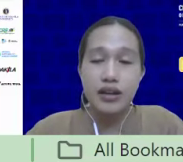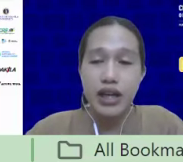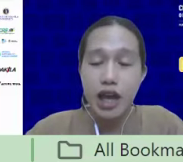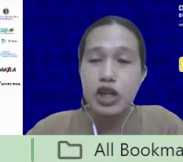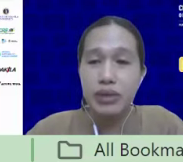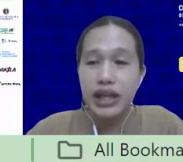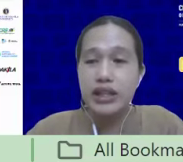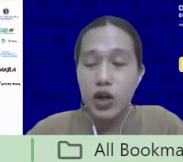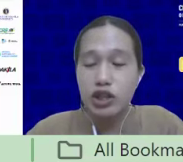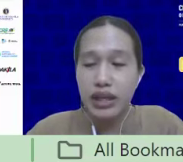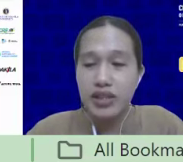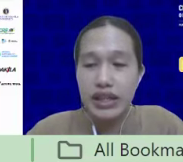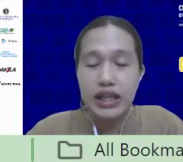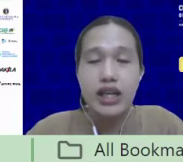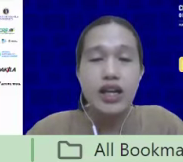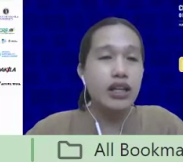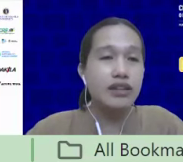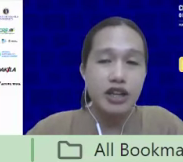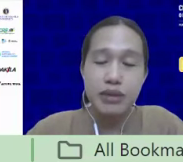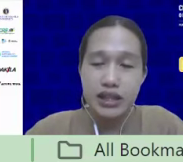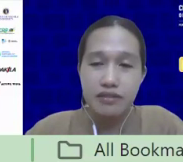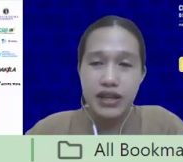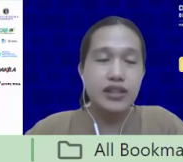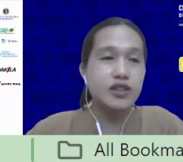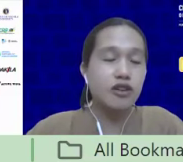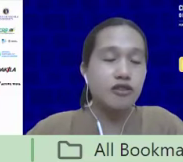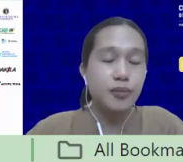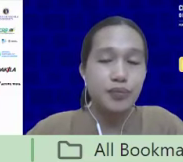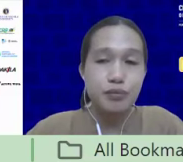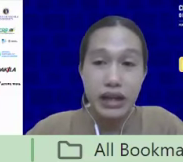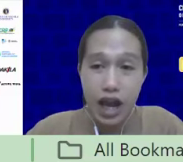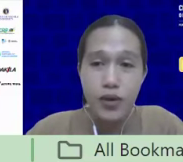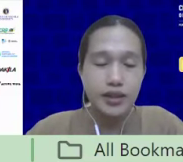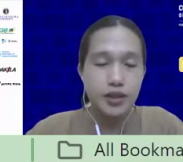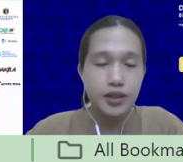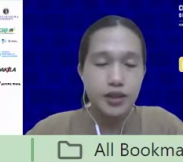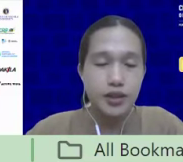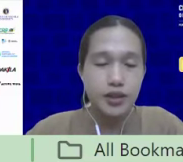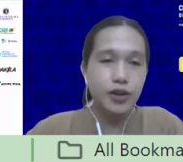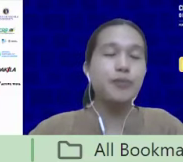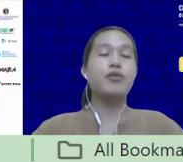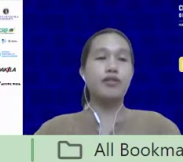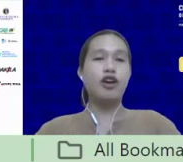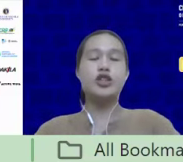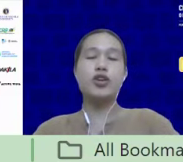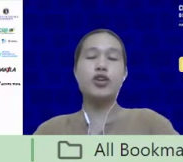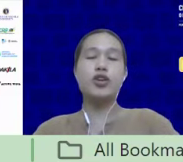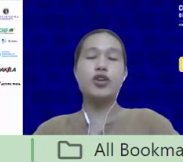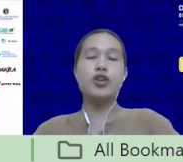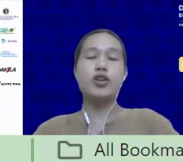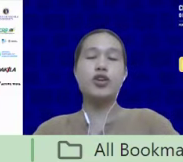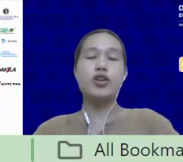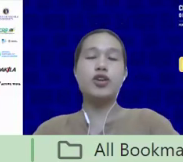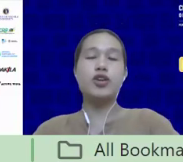the Emmy-nominated documentary on environmental defenders of Palawan called Delicado. We have also